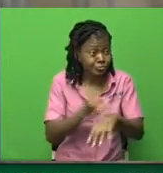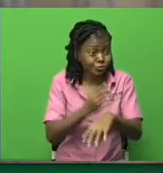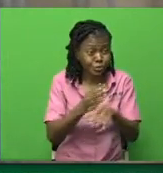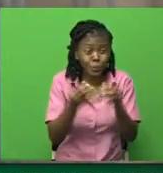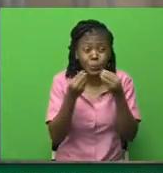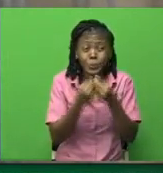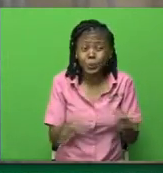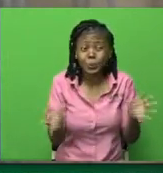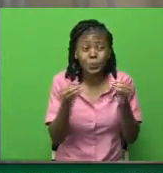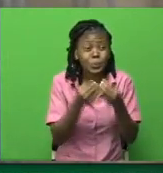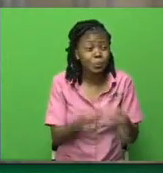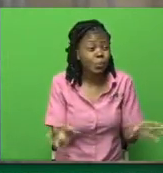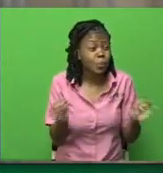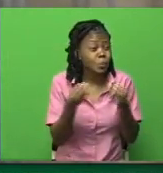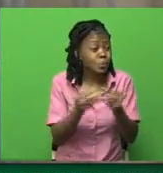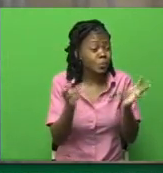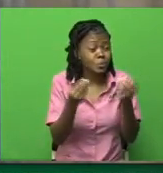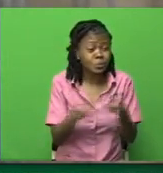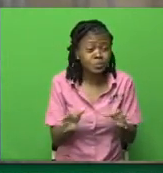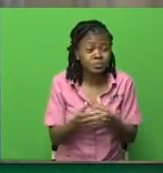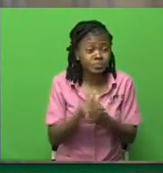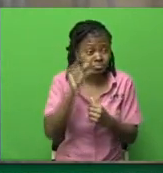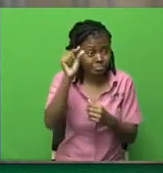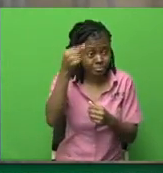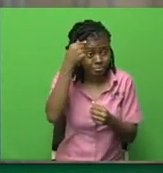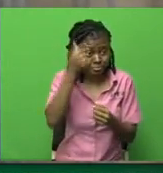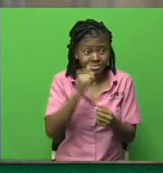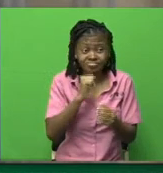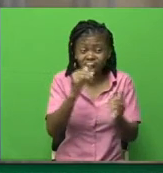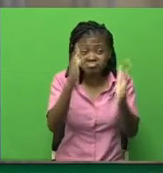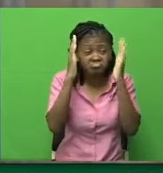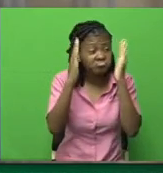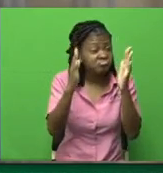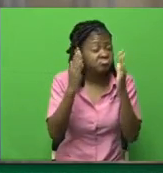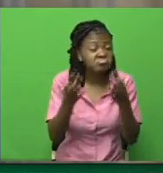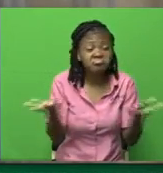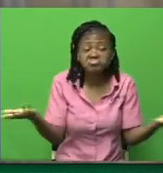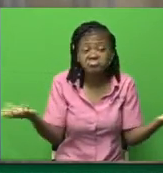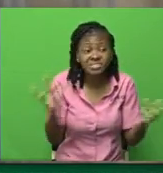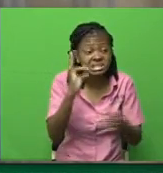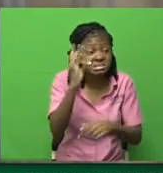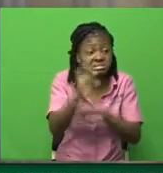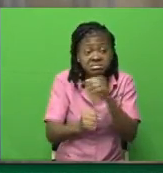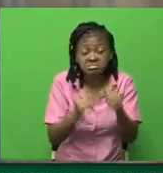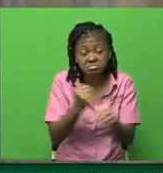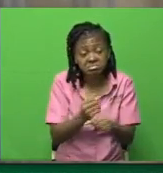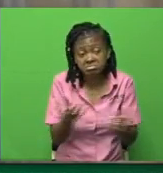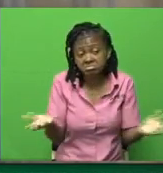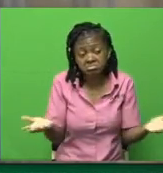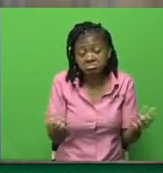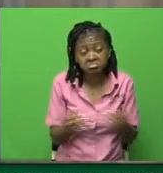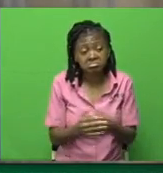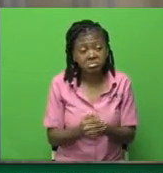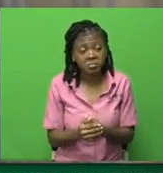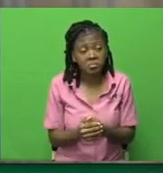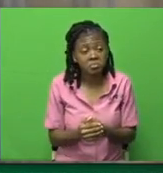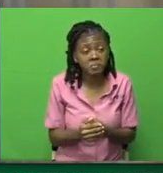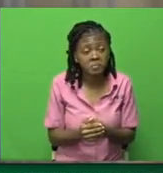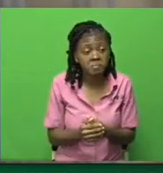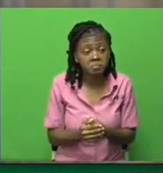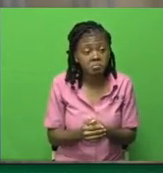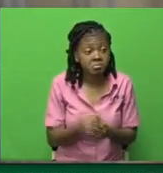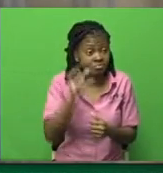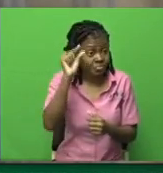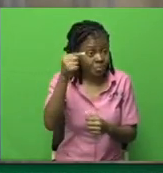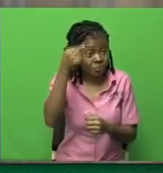a very little serious attention from the government over the last seven years my government prioritized the creation